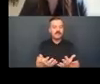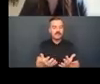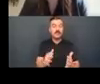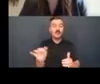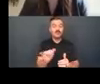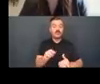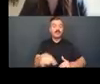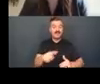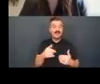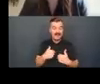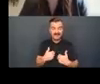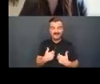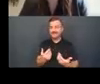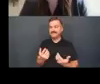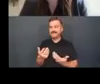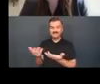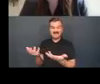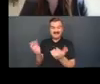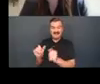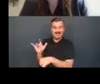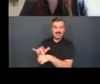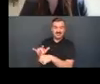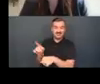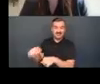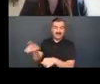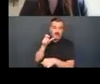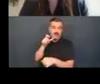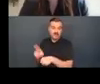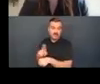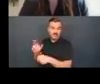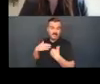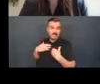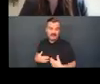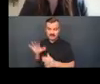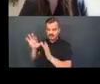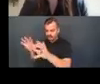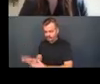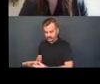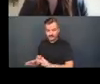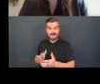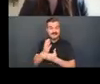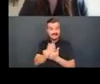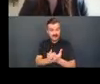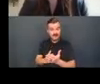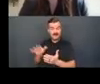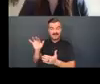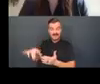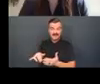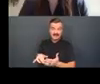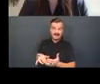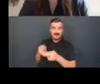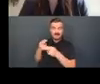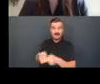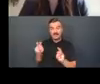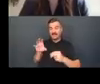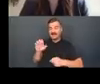perform physical tasks on the bodies of the telemedicine users. At least some of this physical labor is best understood as care